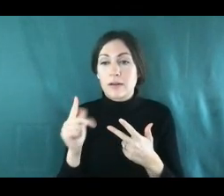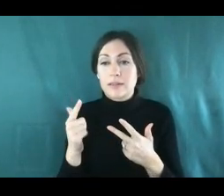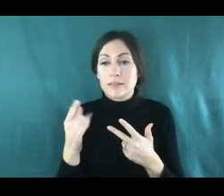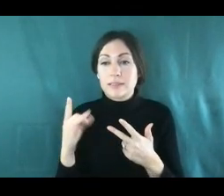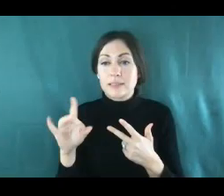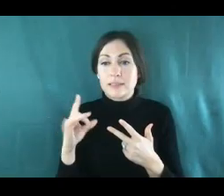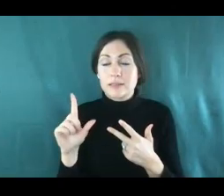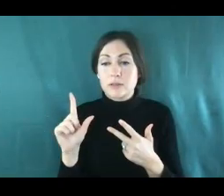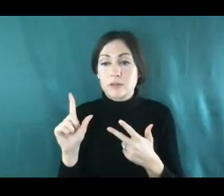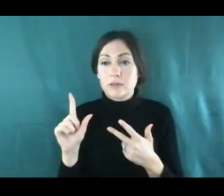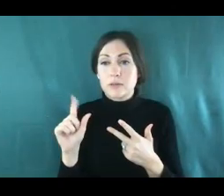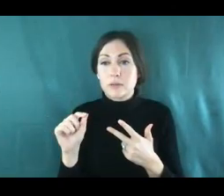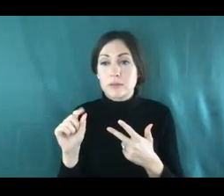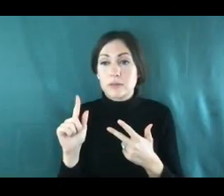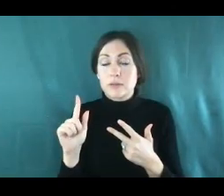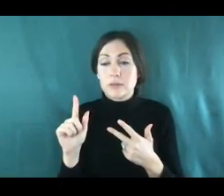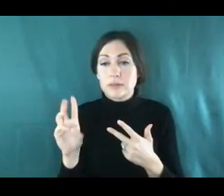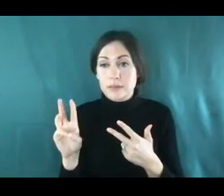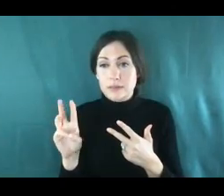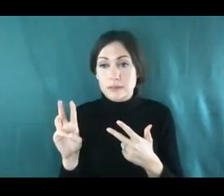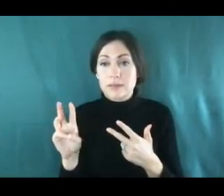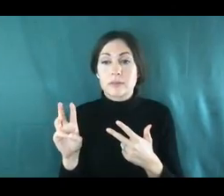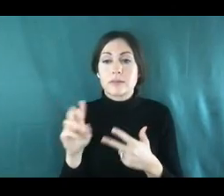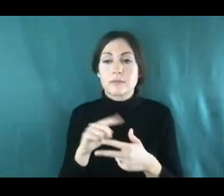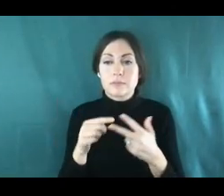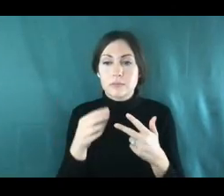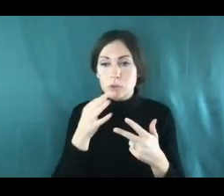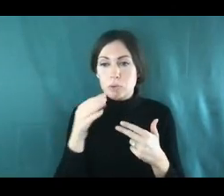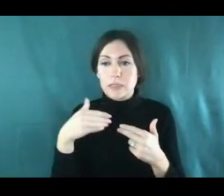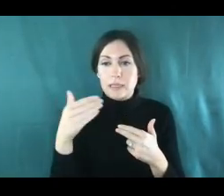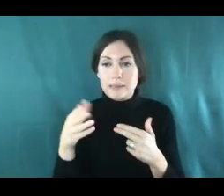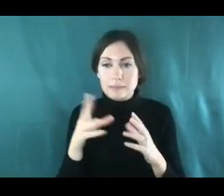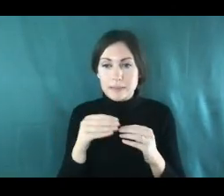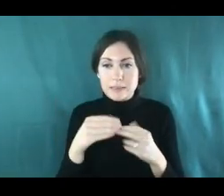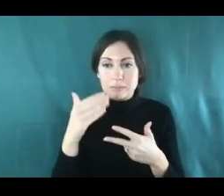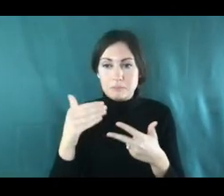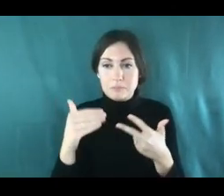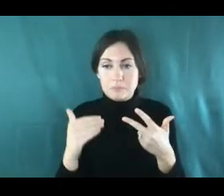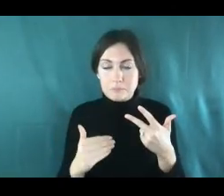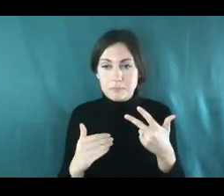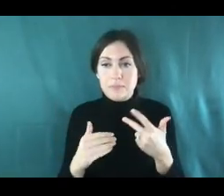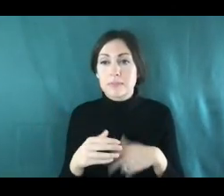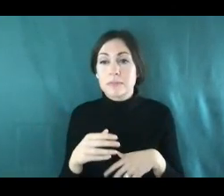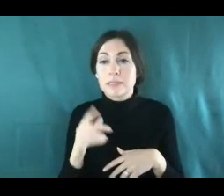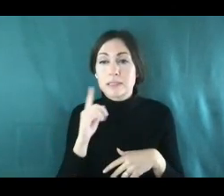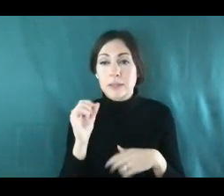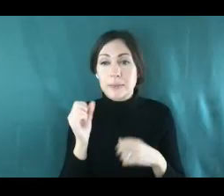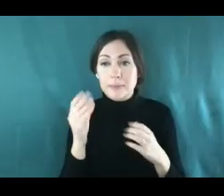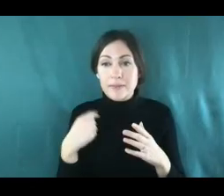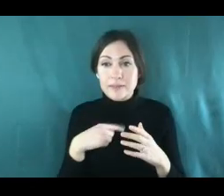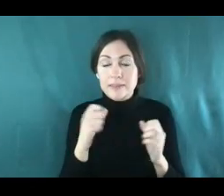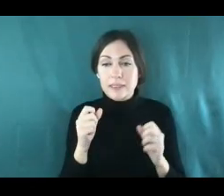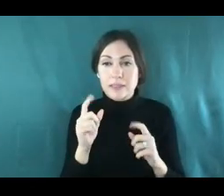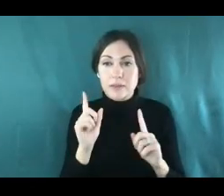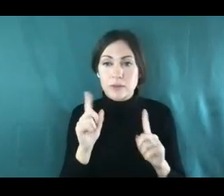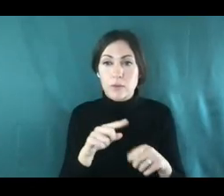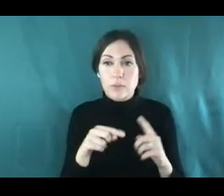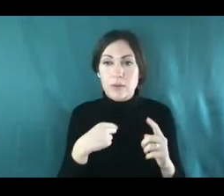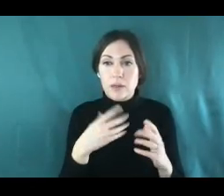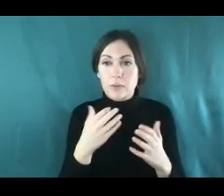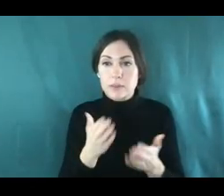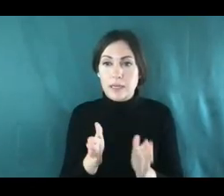18th, 2026. So those will be the upcoming dates. It sounds like many of us could make those, but I'd like to ask for a motion